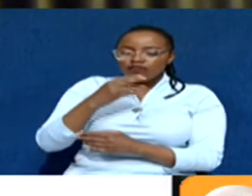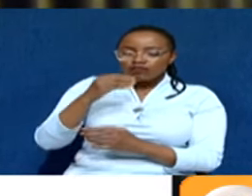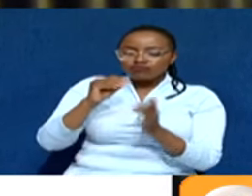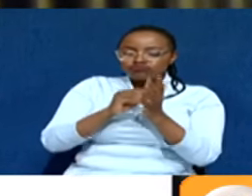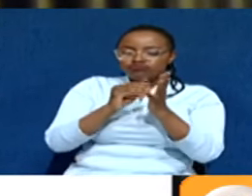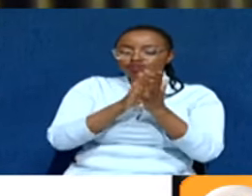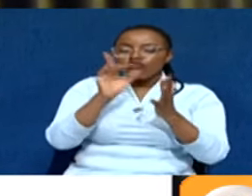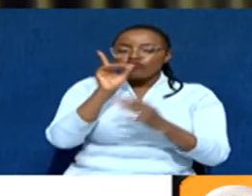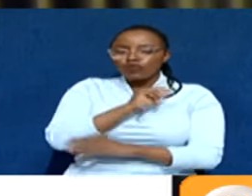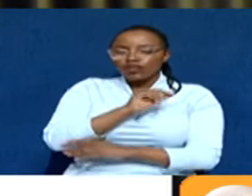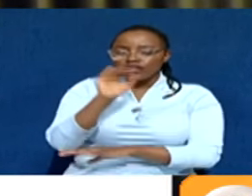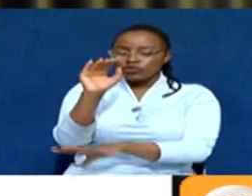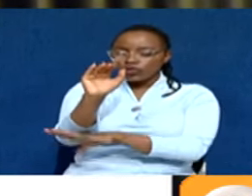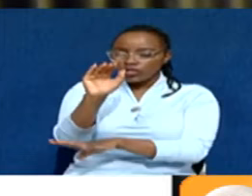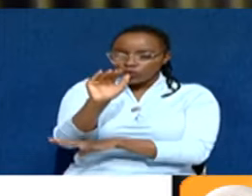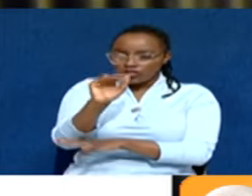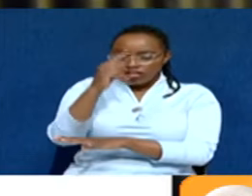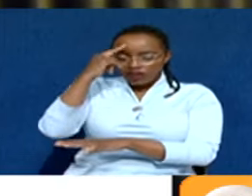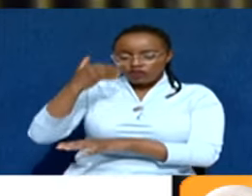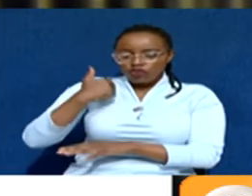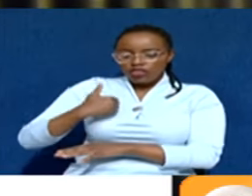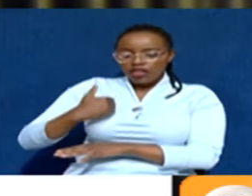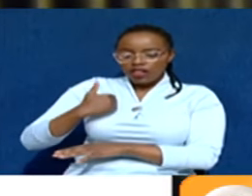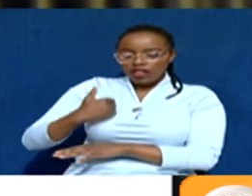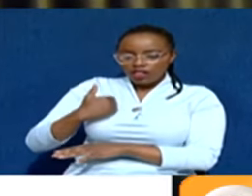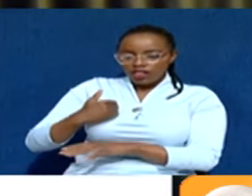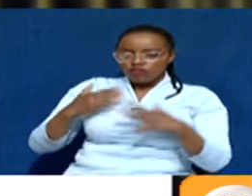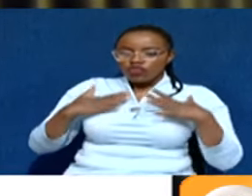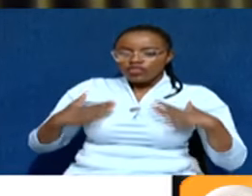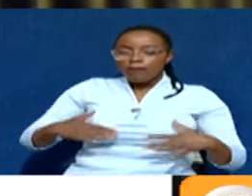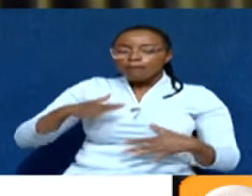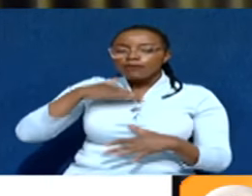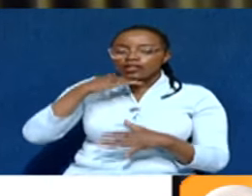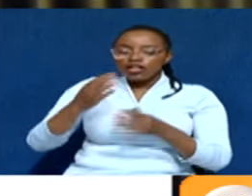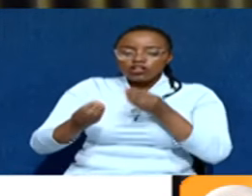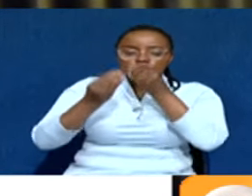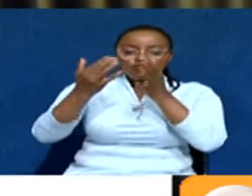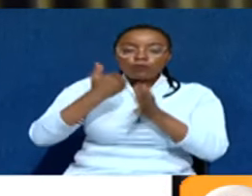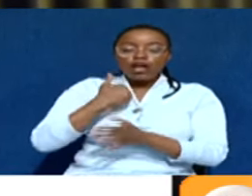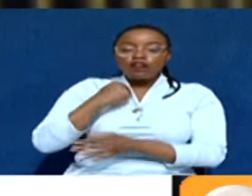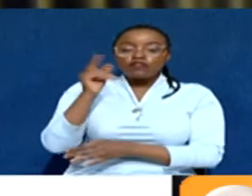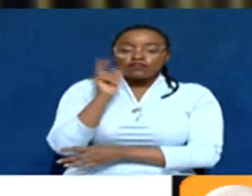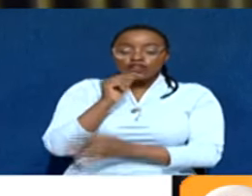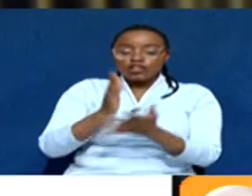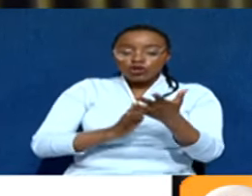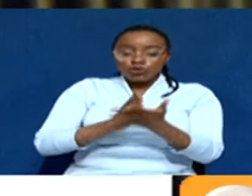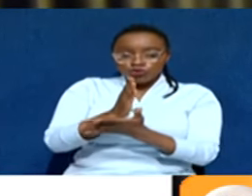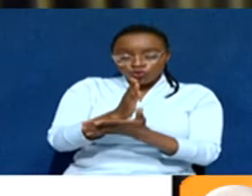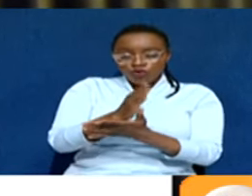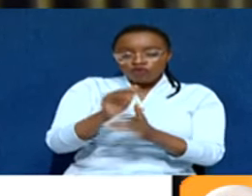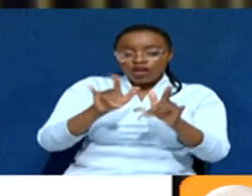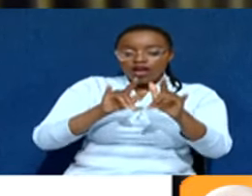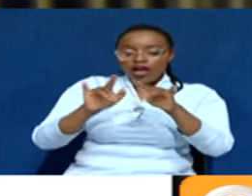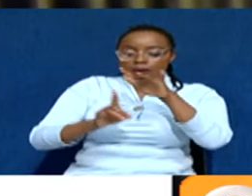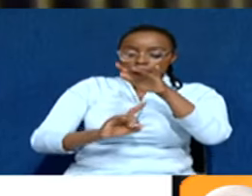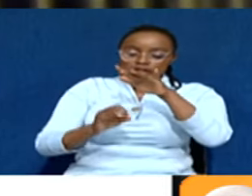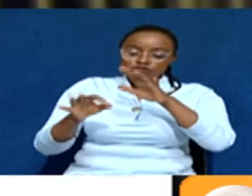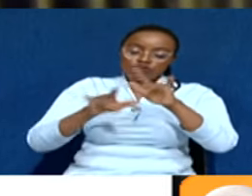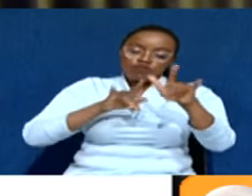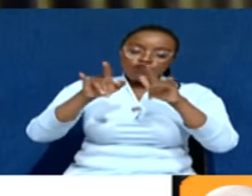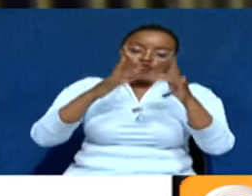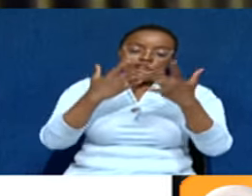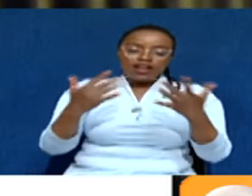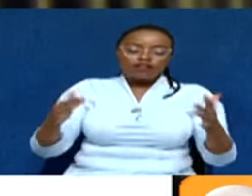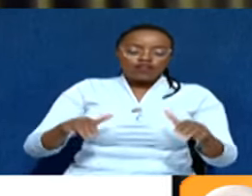did request for postmortem reports. We've been given information through our Ministry of Foreign Affairs. We